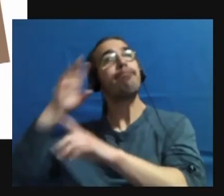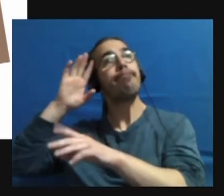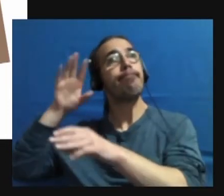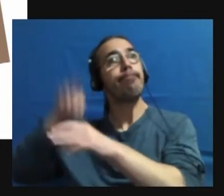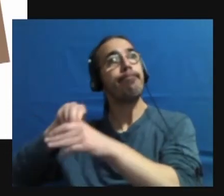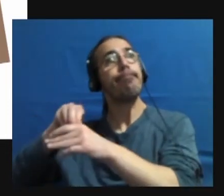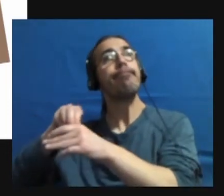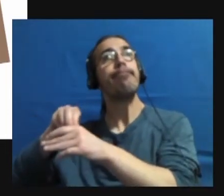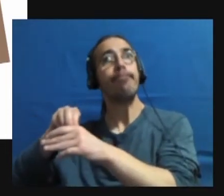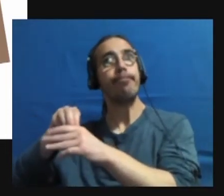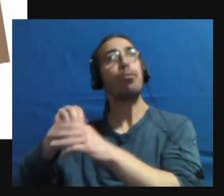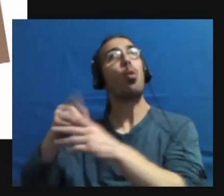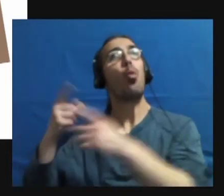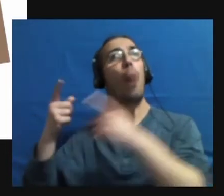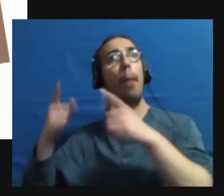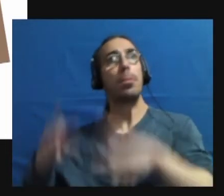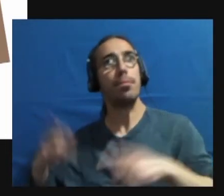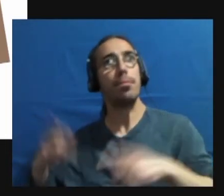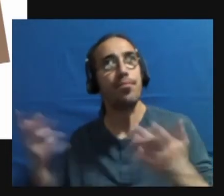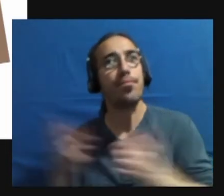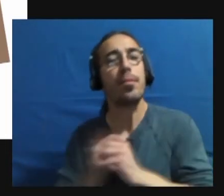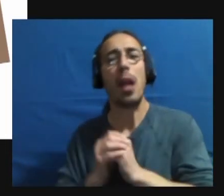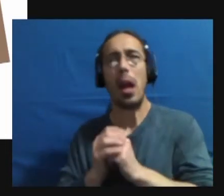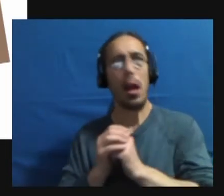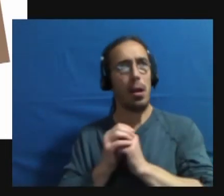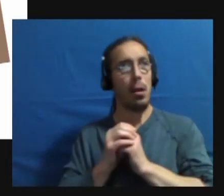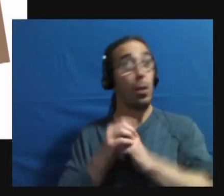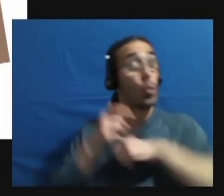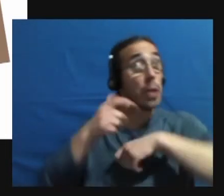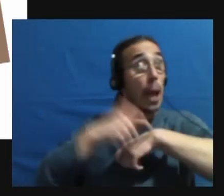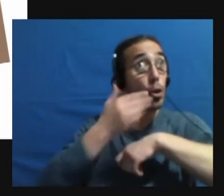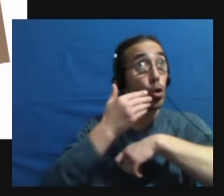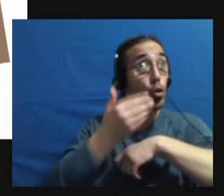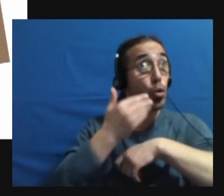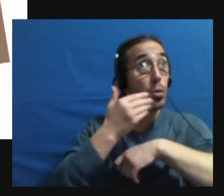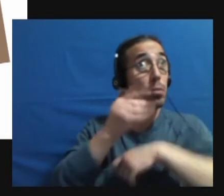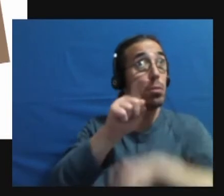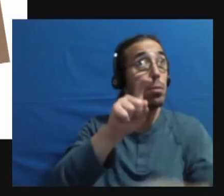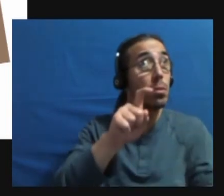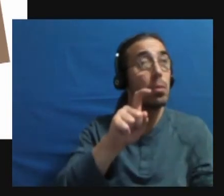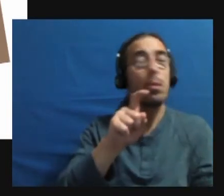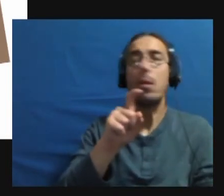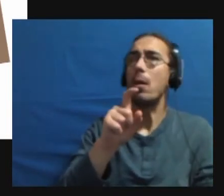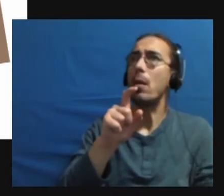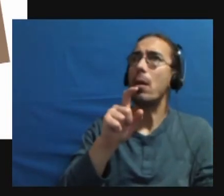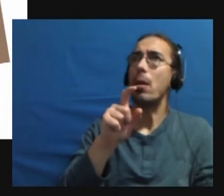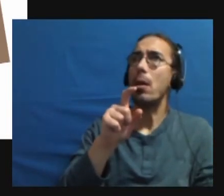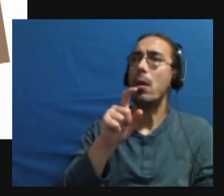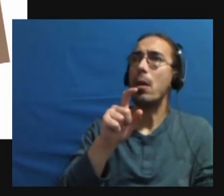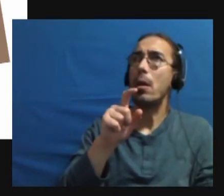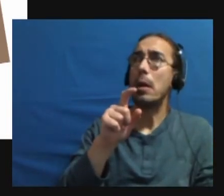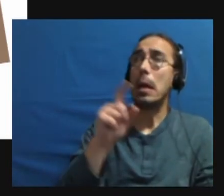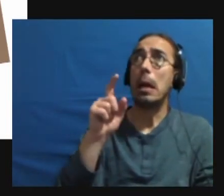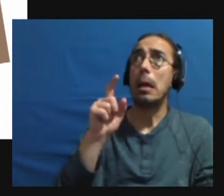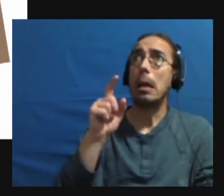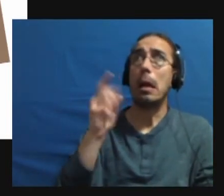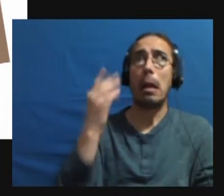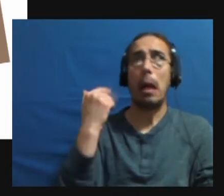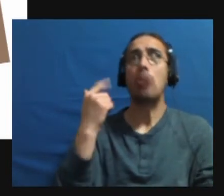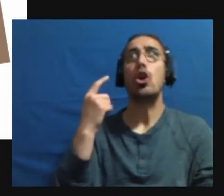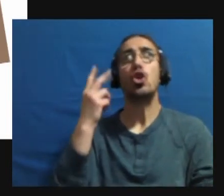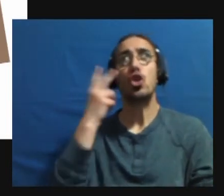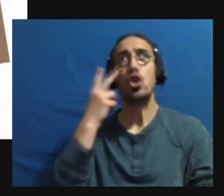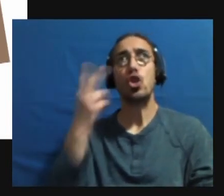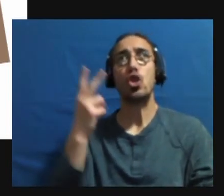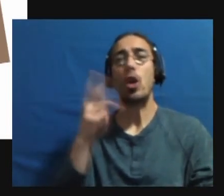adults. How are we on time, Kate? Last I heard, so I reckon we've got about